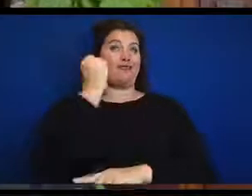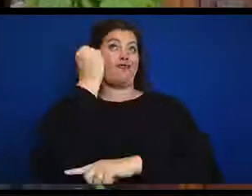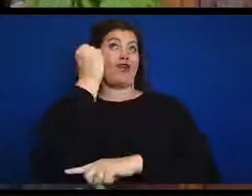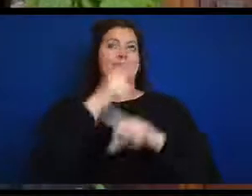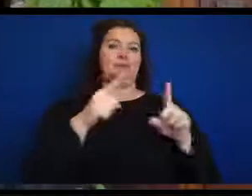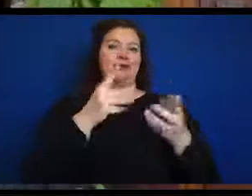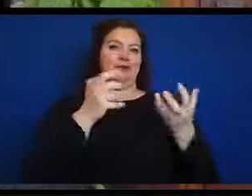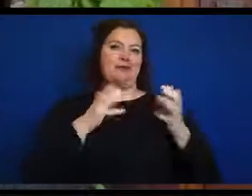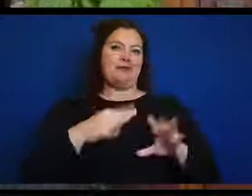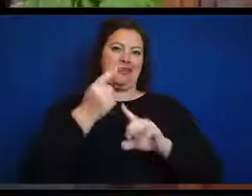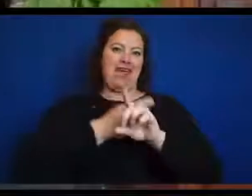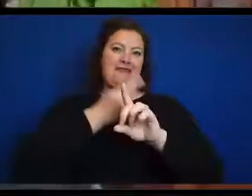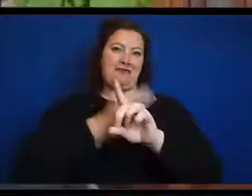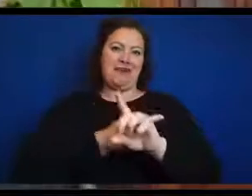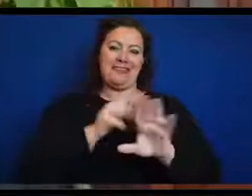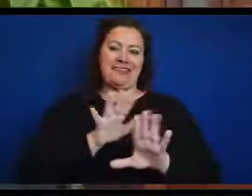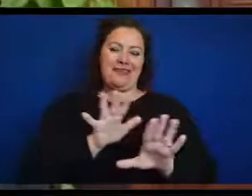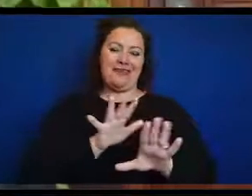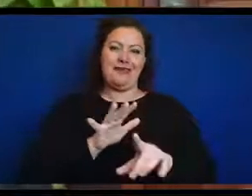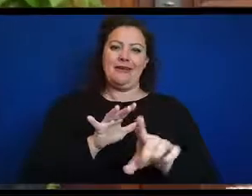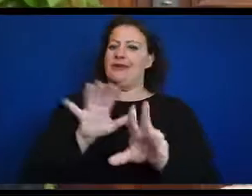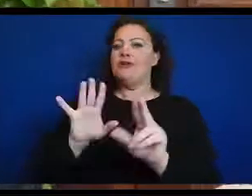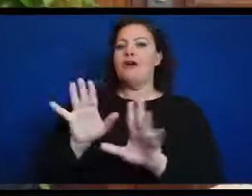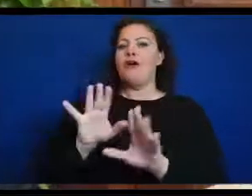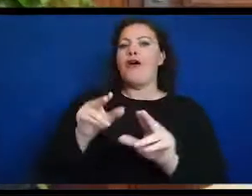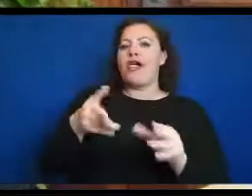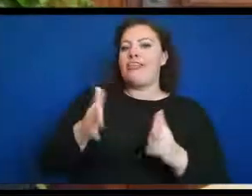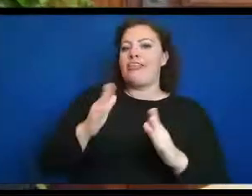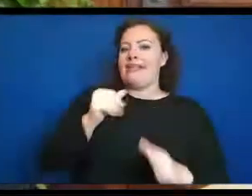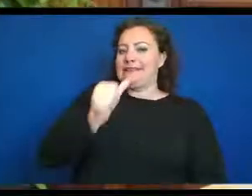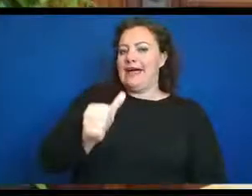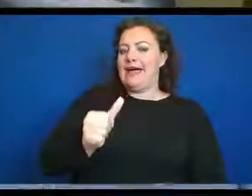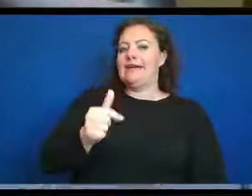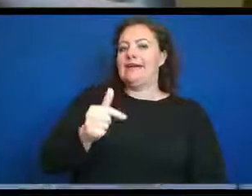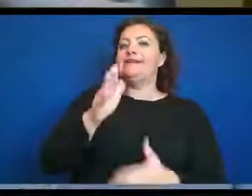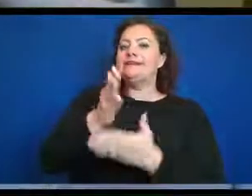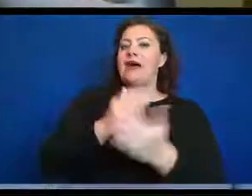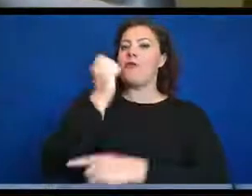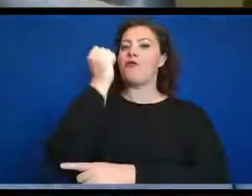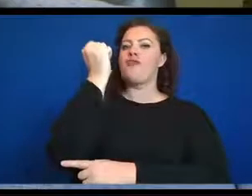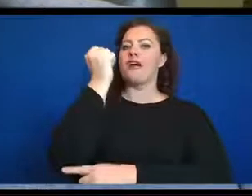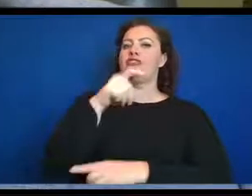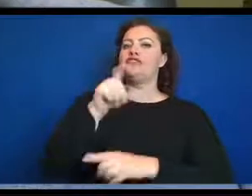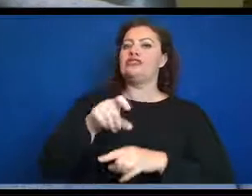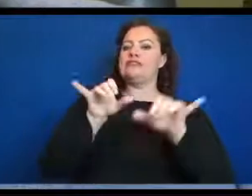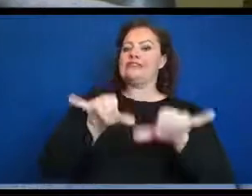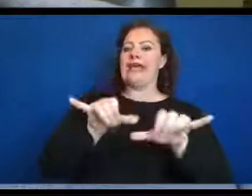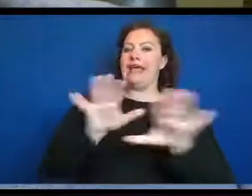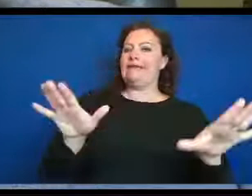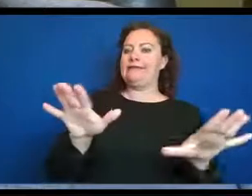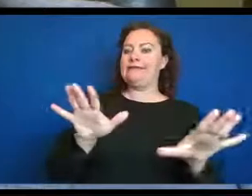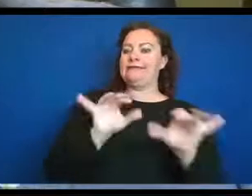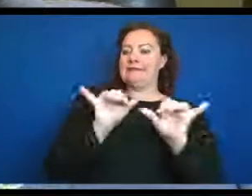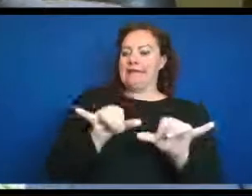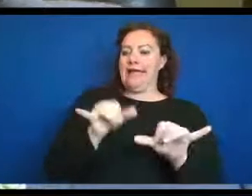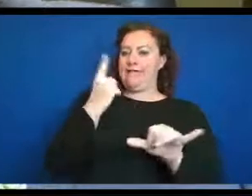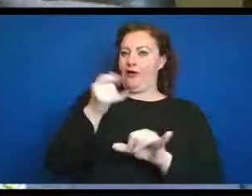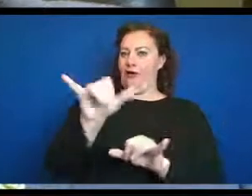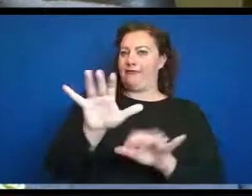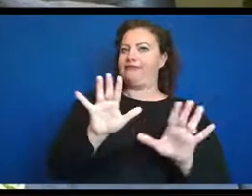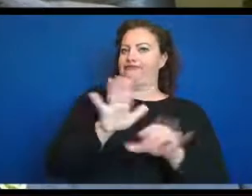set every month. But I'm grateful. Let's not. Some records should lie. They should stay set forever.